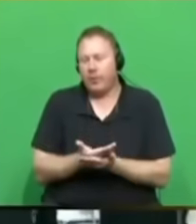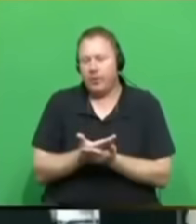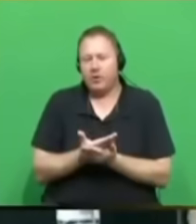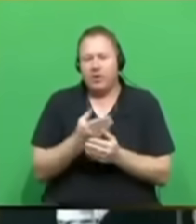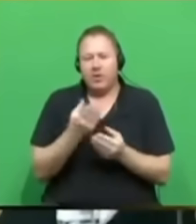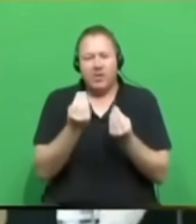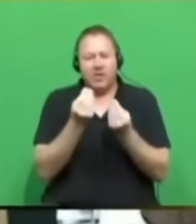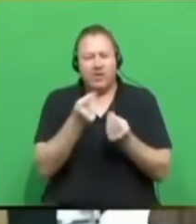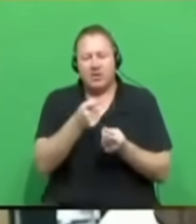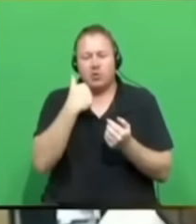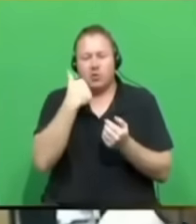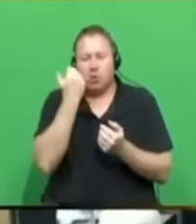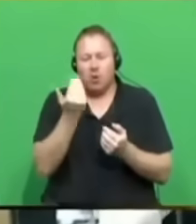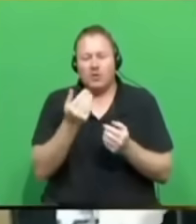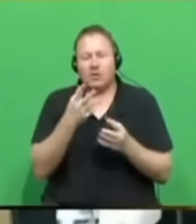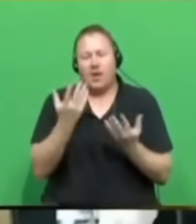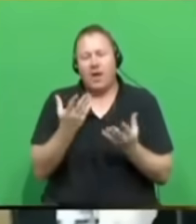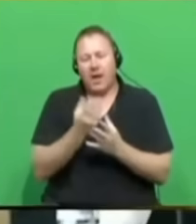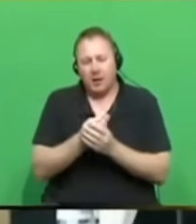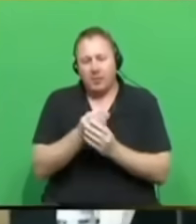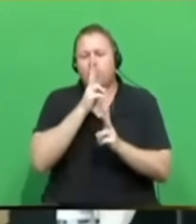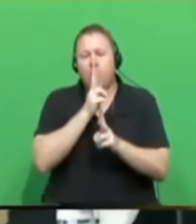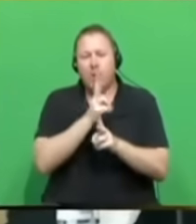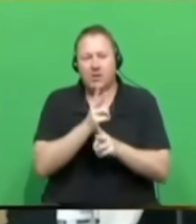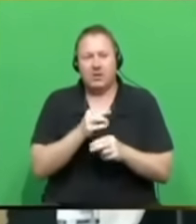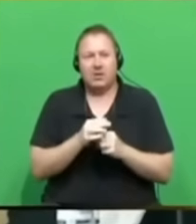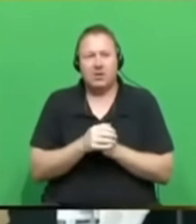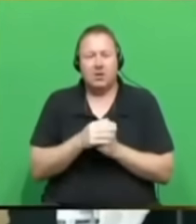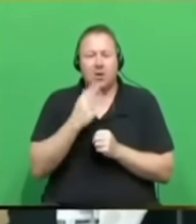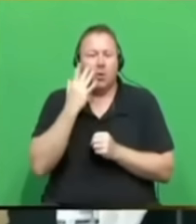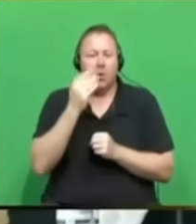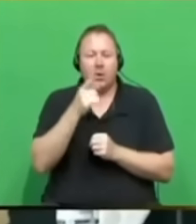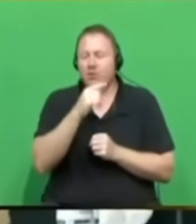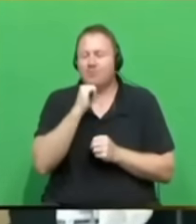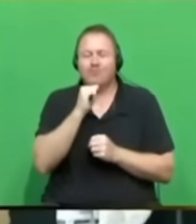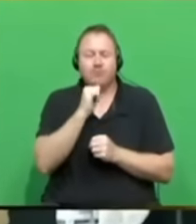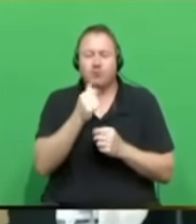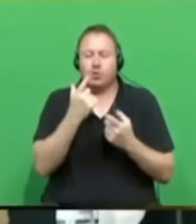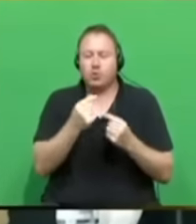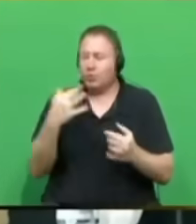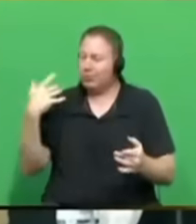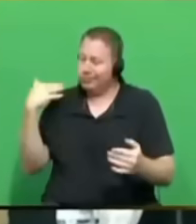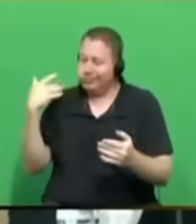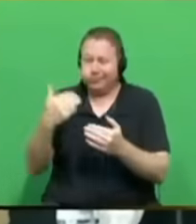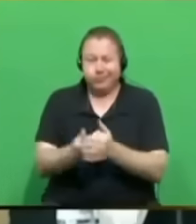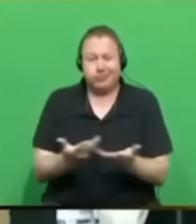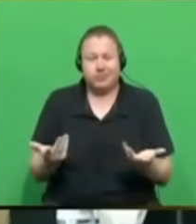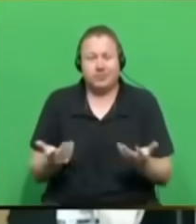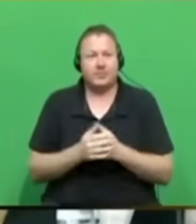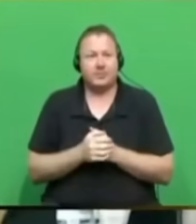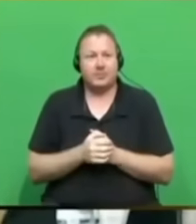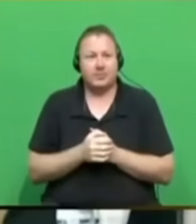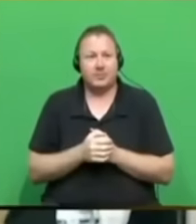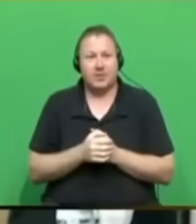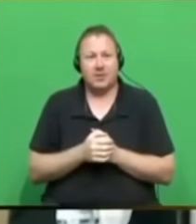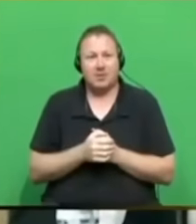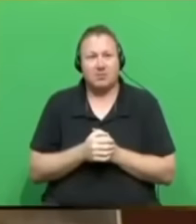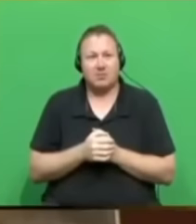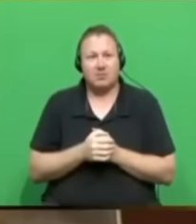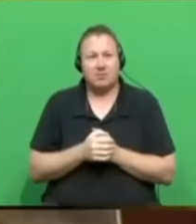tsa mengwaga e fitang. More South Africans are unemployed today than they were when you first came to